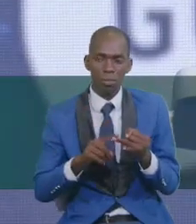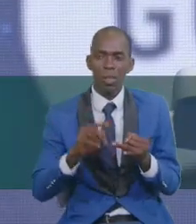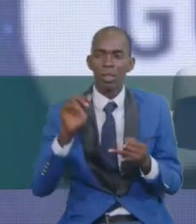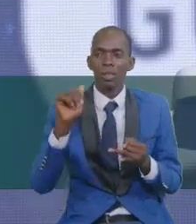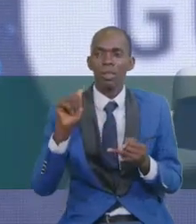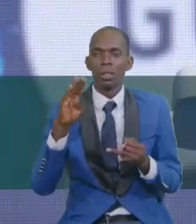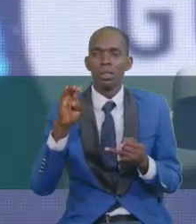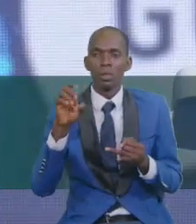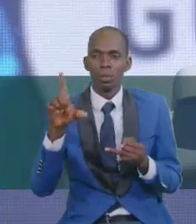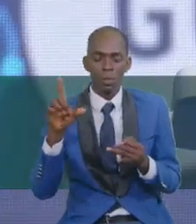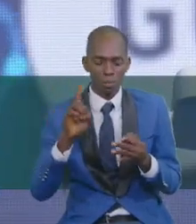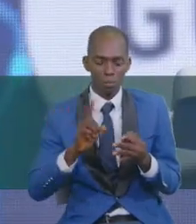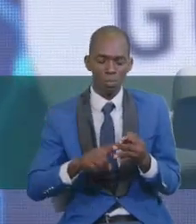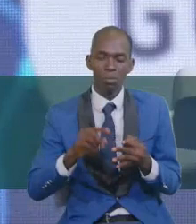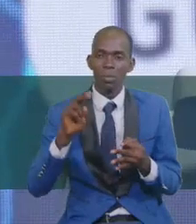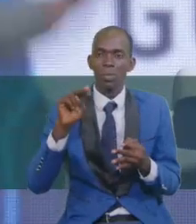Noah,